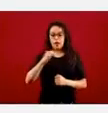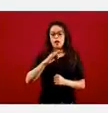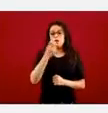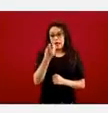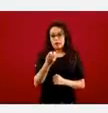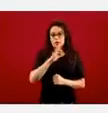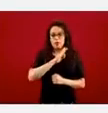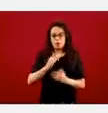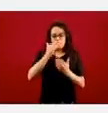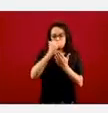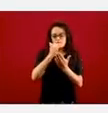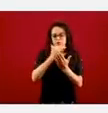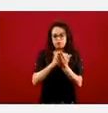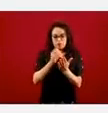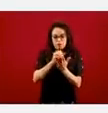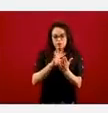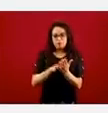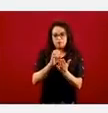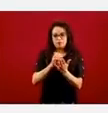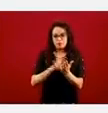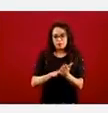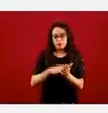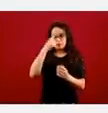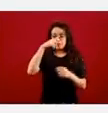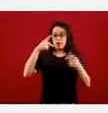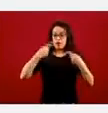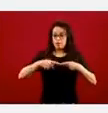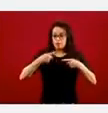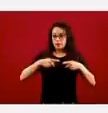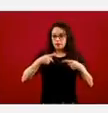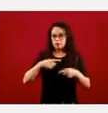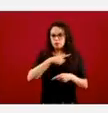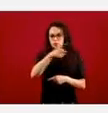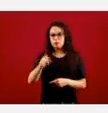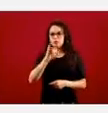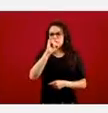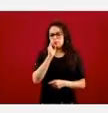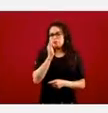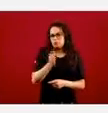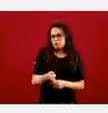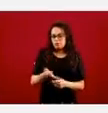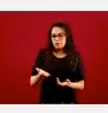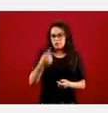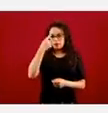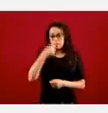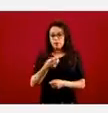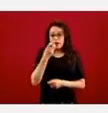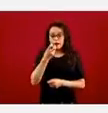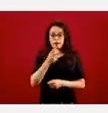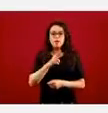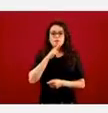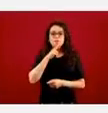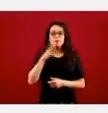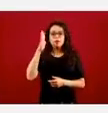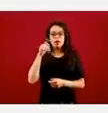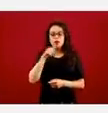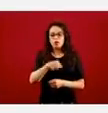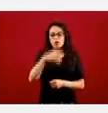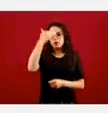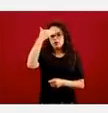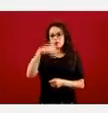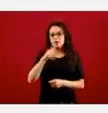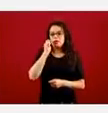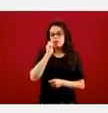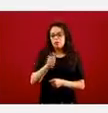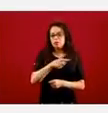in severe cases or like alarming cases. You can dial 911, and then you